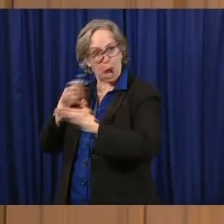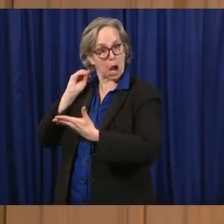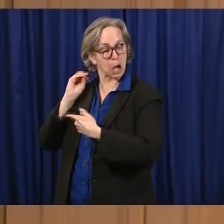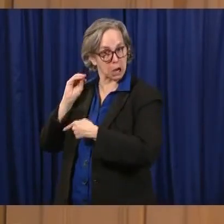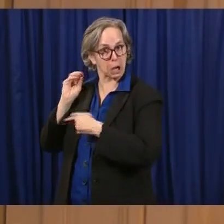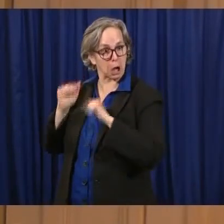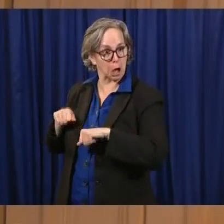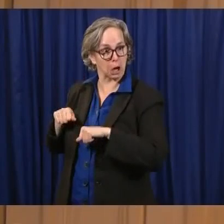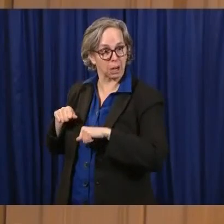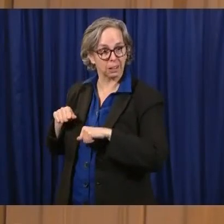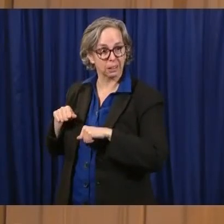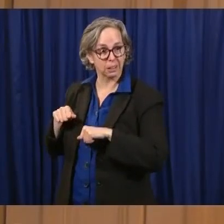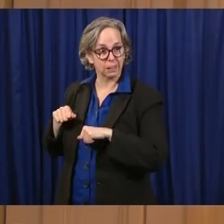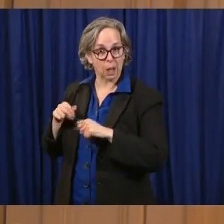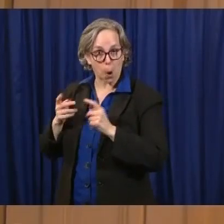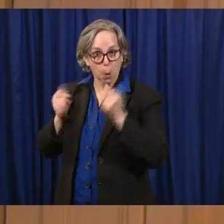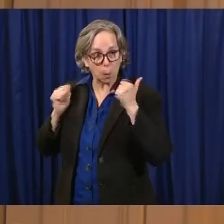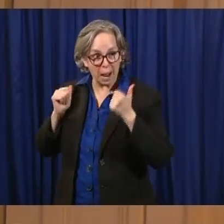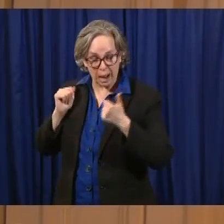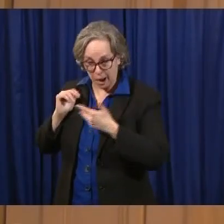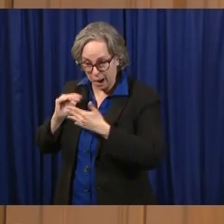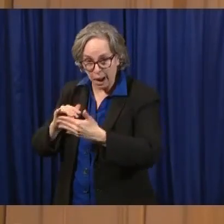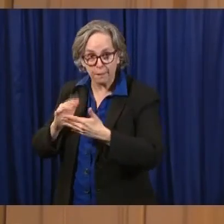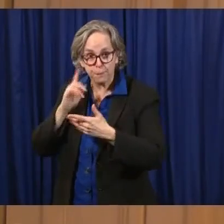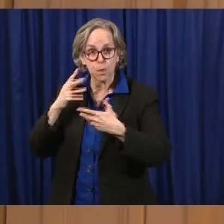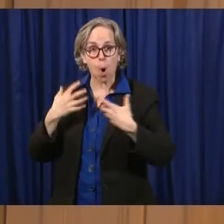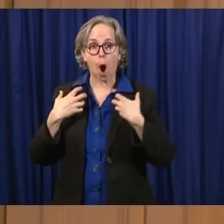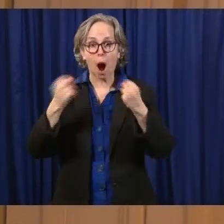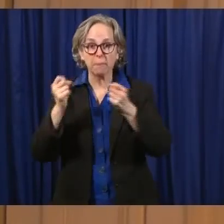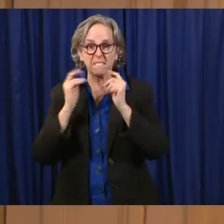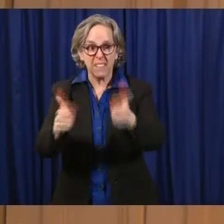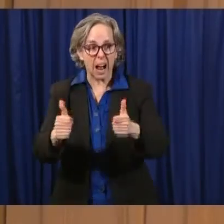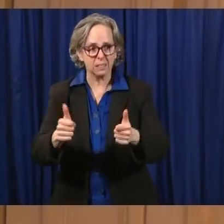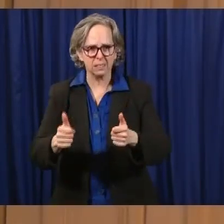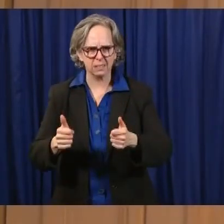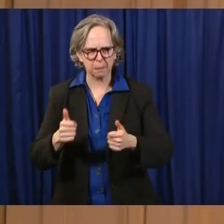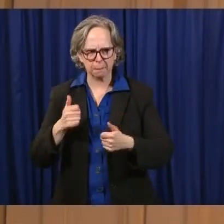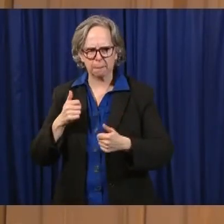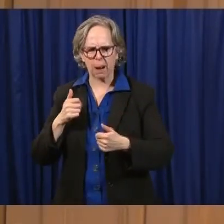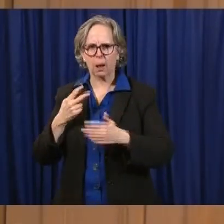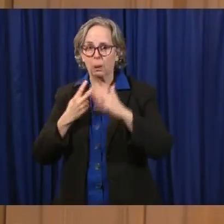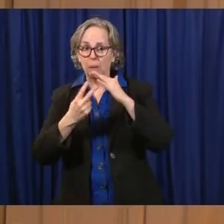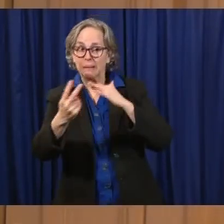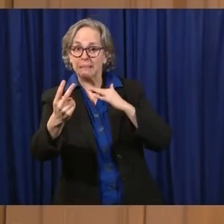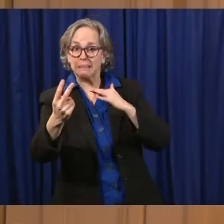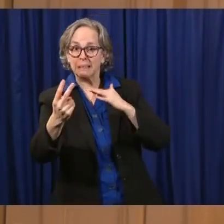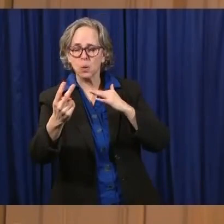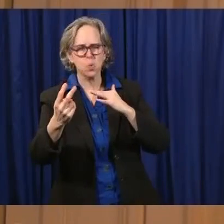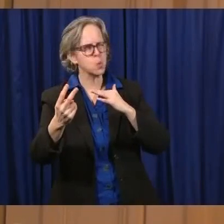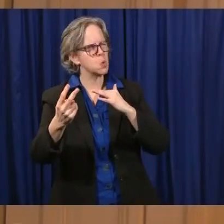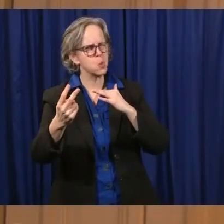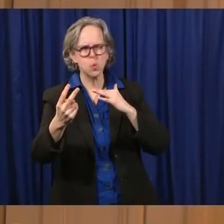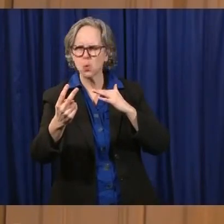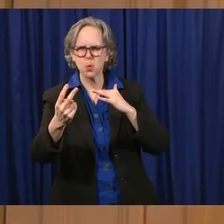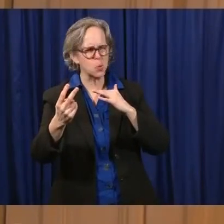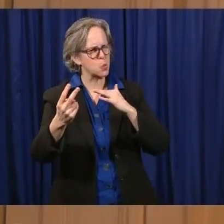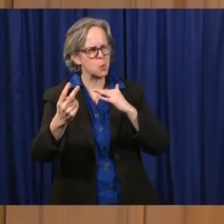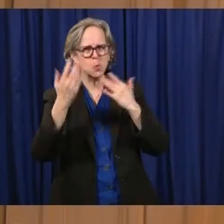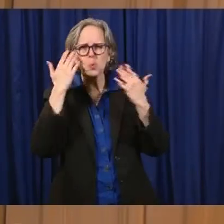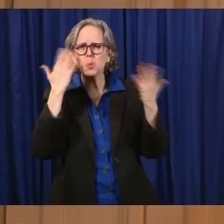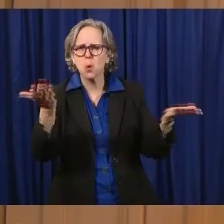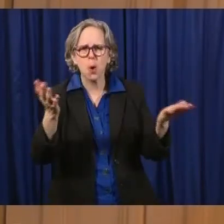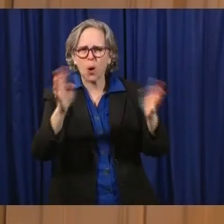quick road, we know it's a long road, but we really don't 100% know this journey yet. And so we, as